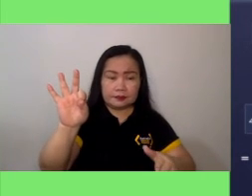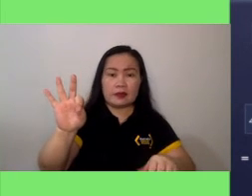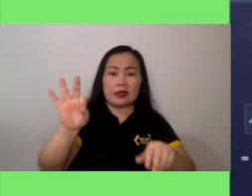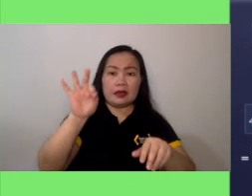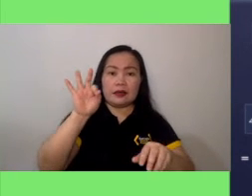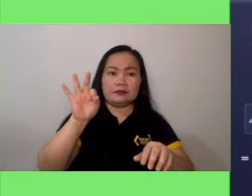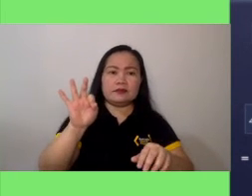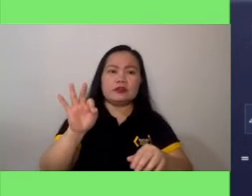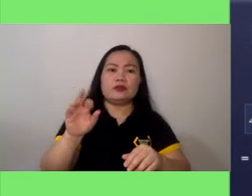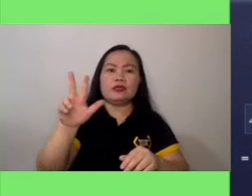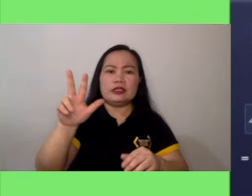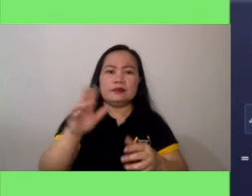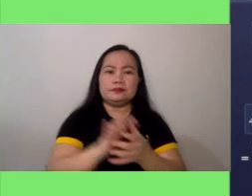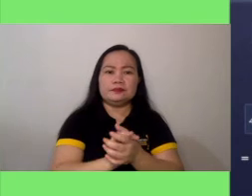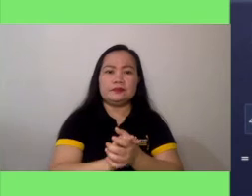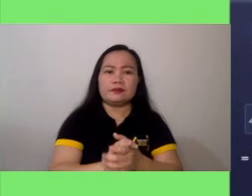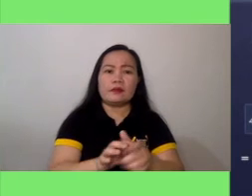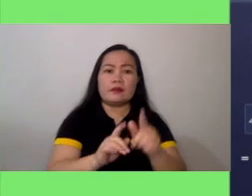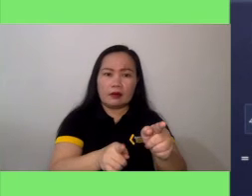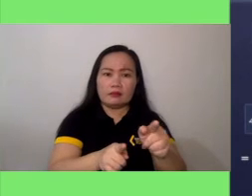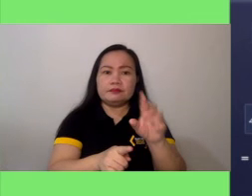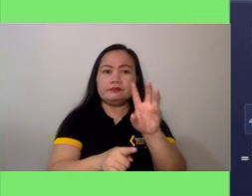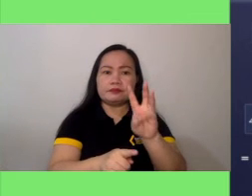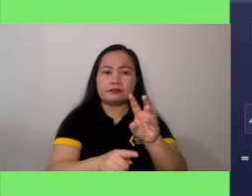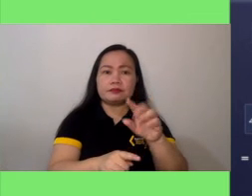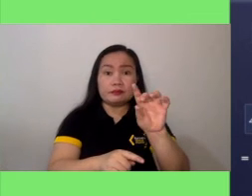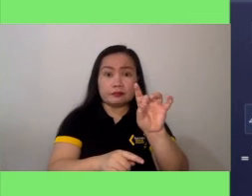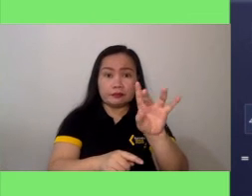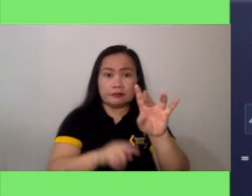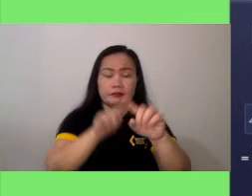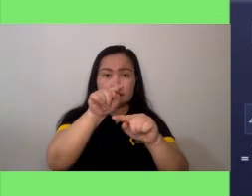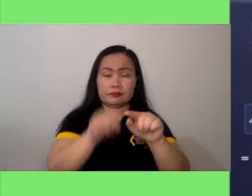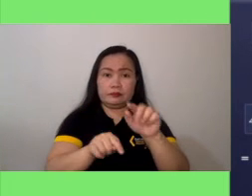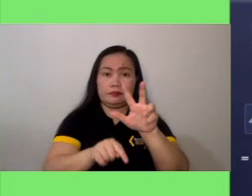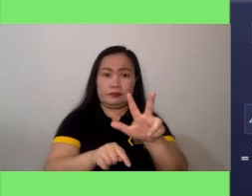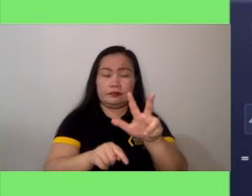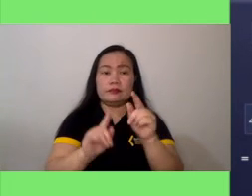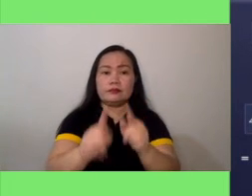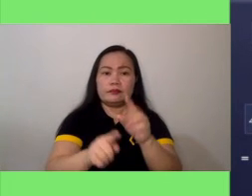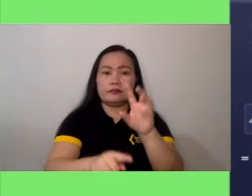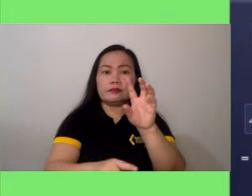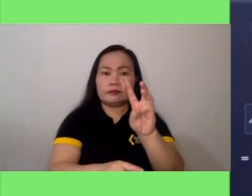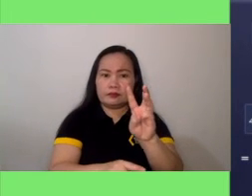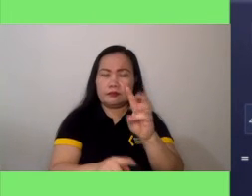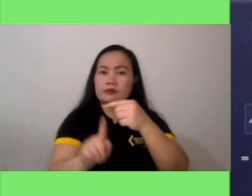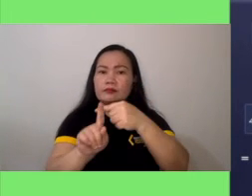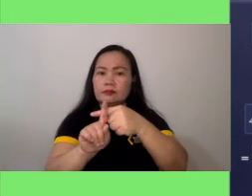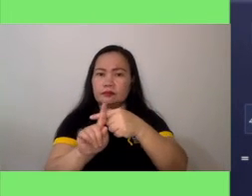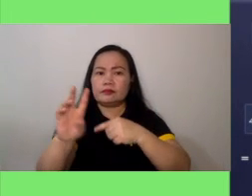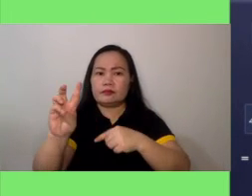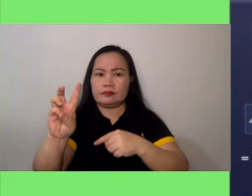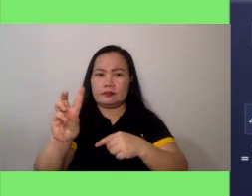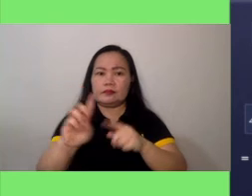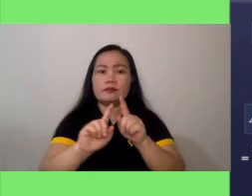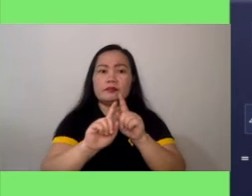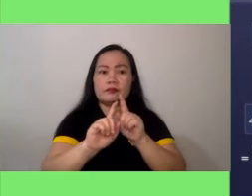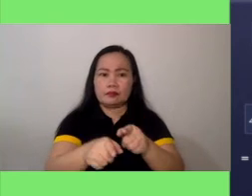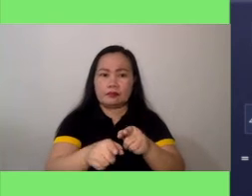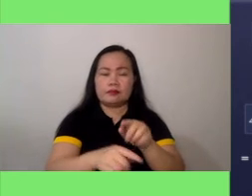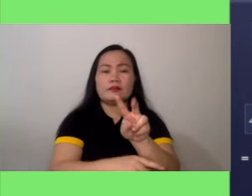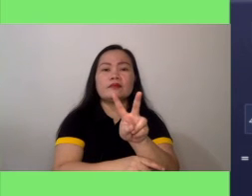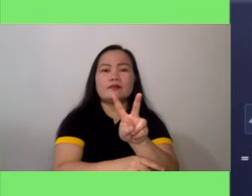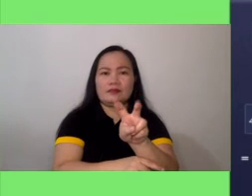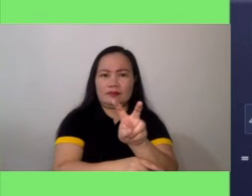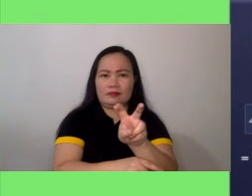So, dito si 3. 3 times 2, 6. Kaya ang lalabas niyan, 6. Okay, maraming paraan. Pwedeng i-times mo muna to, 2 times